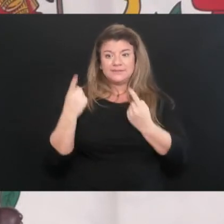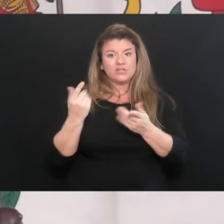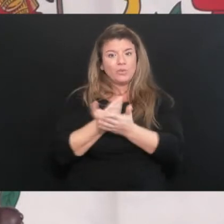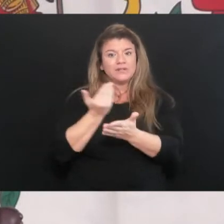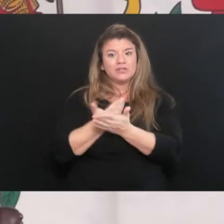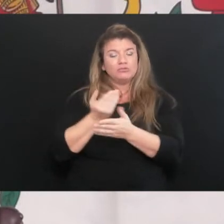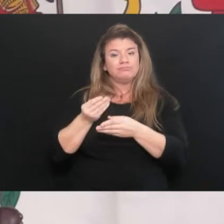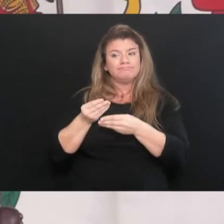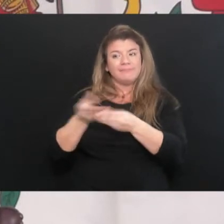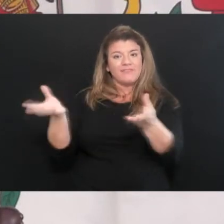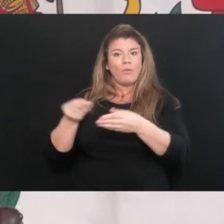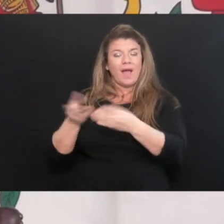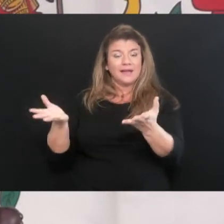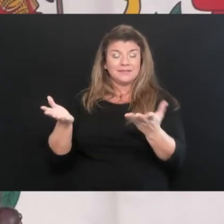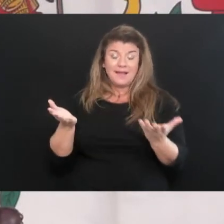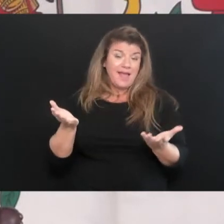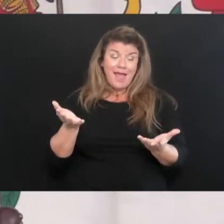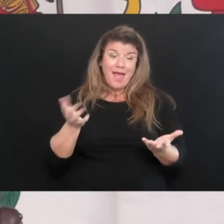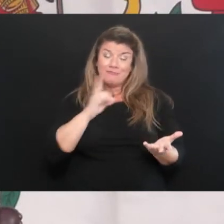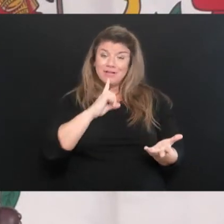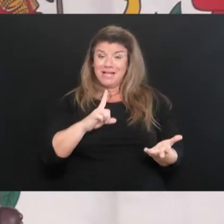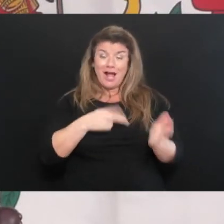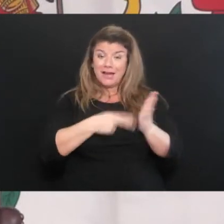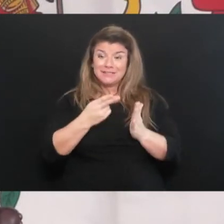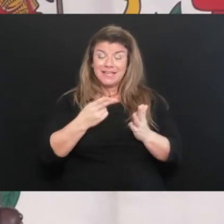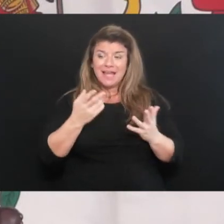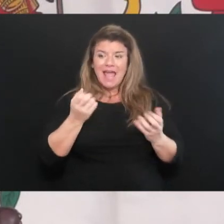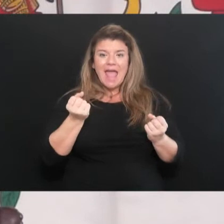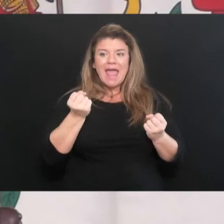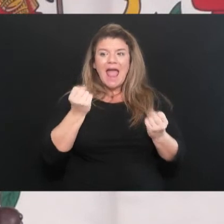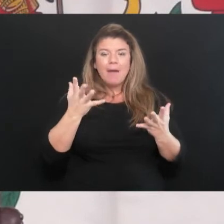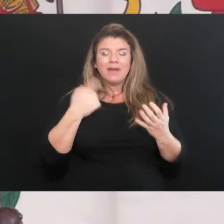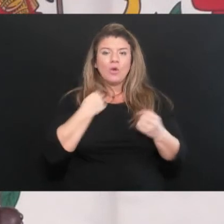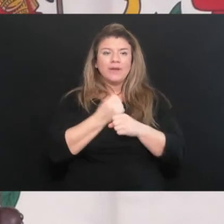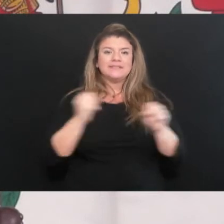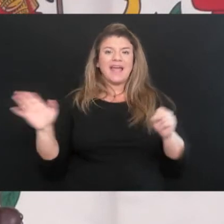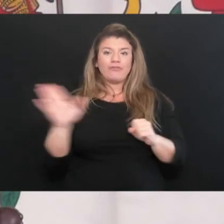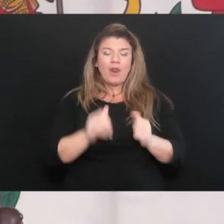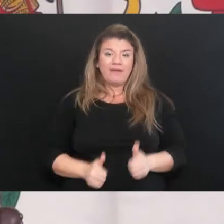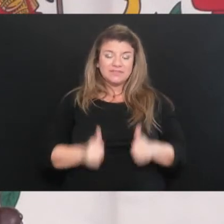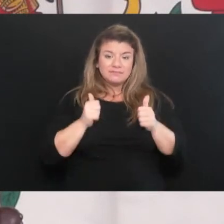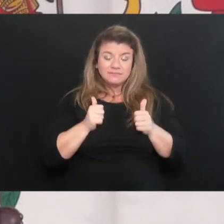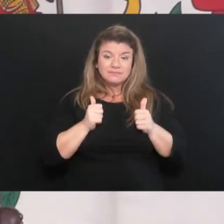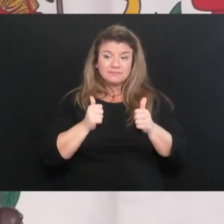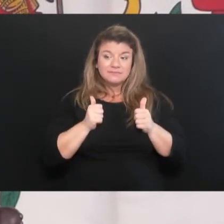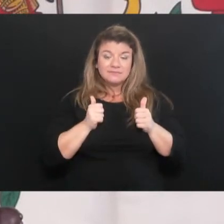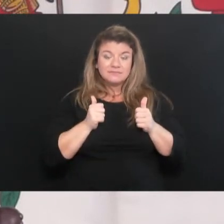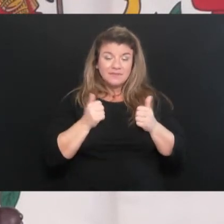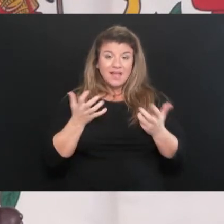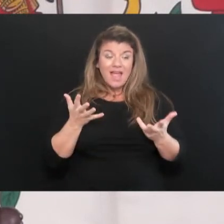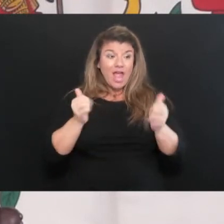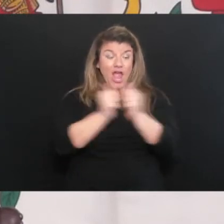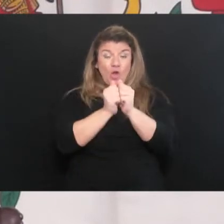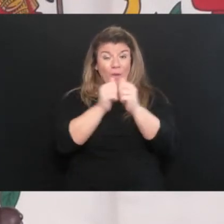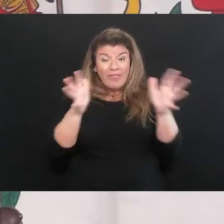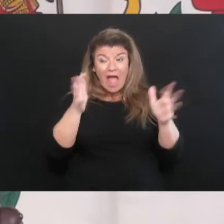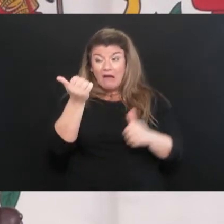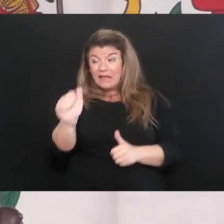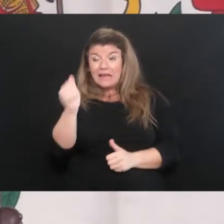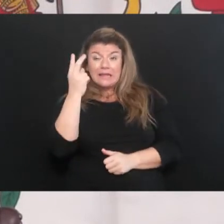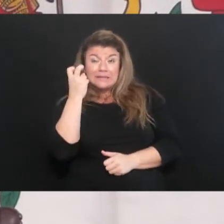campaigns. And there's no telling how many that we've saved lives. And absolutely without any